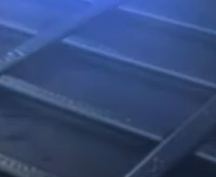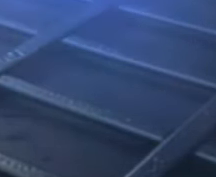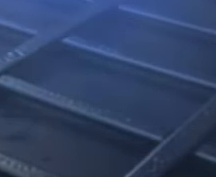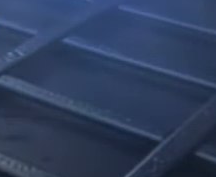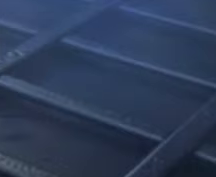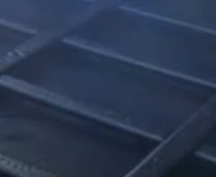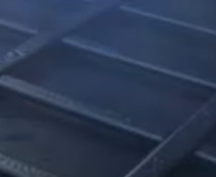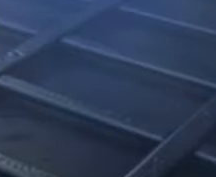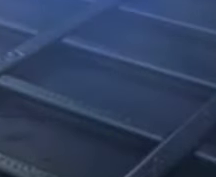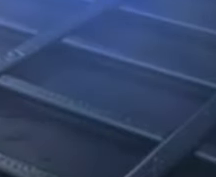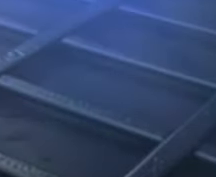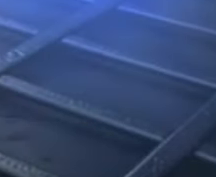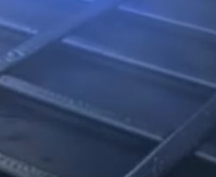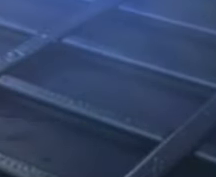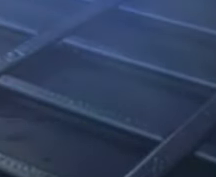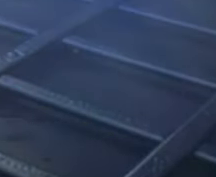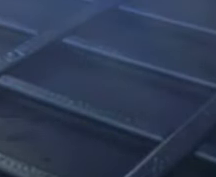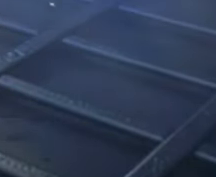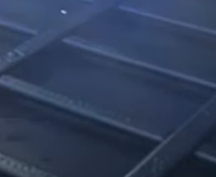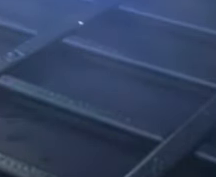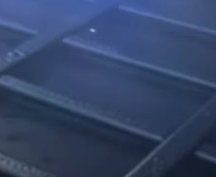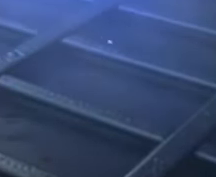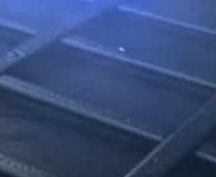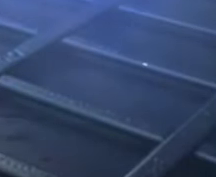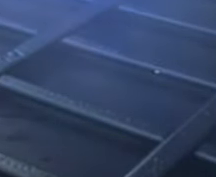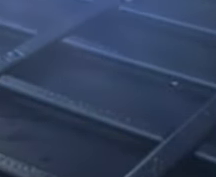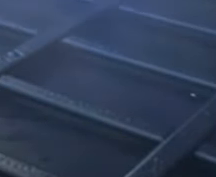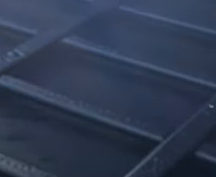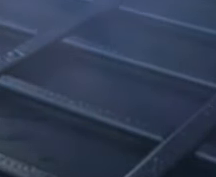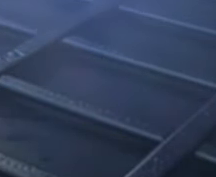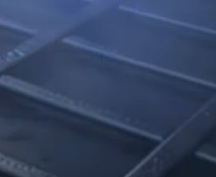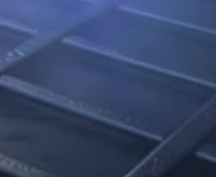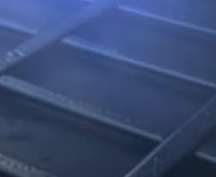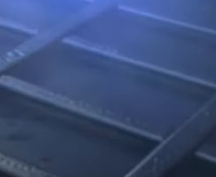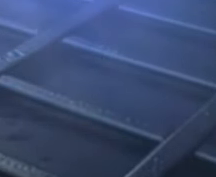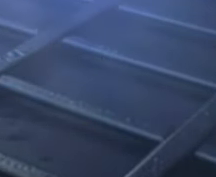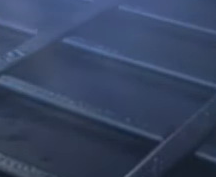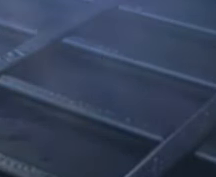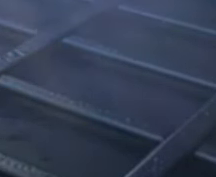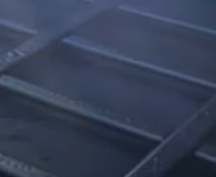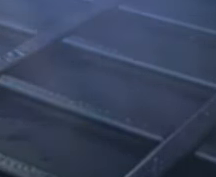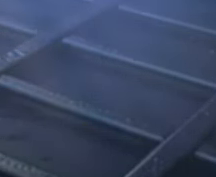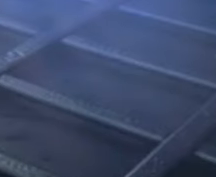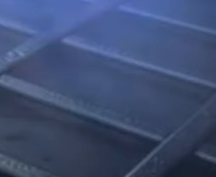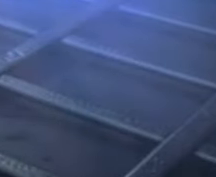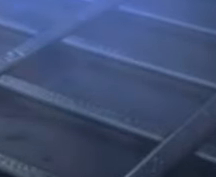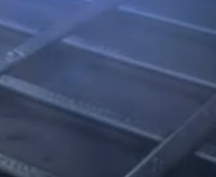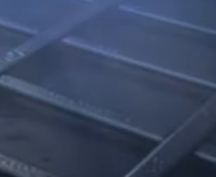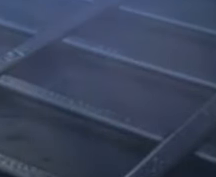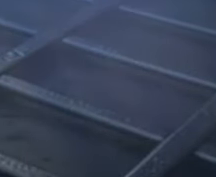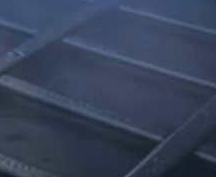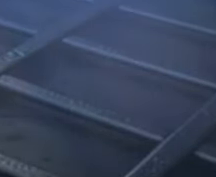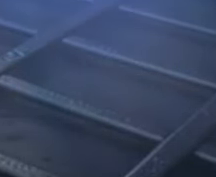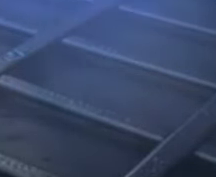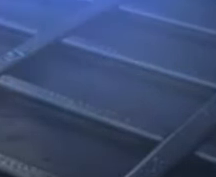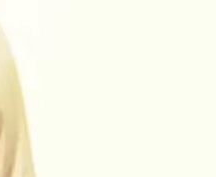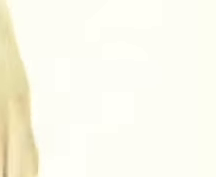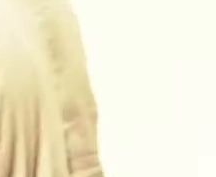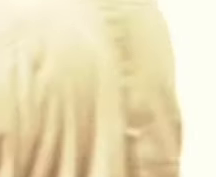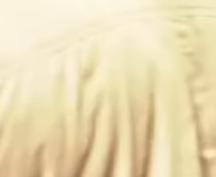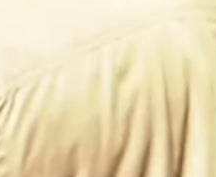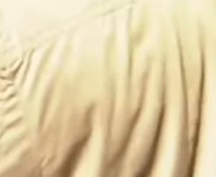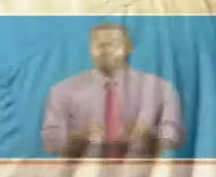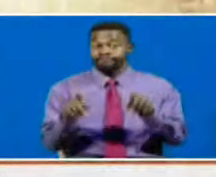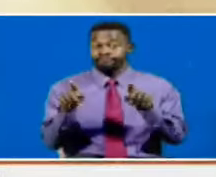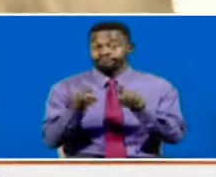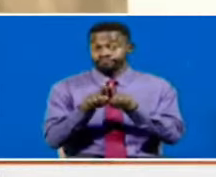491 million shillings. The ghost workers were allegedly placed in a grade NM6 under a three-year renewable contract.